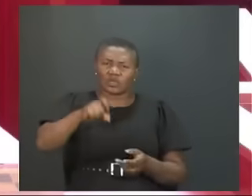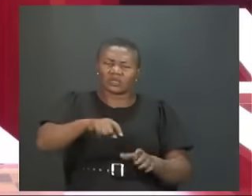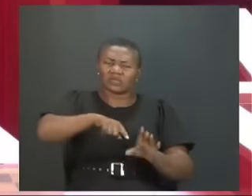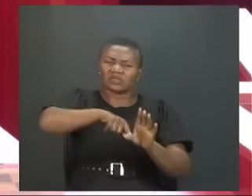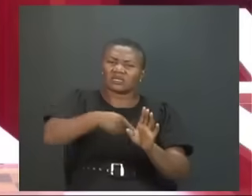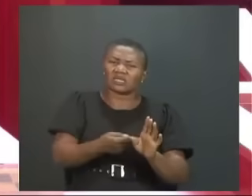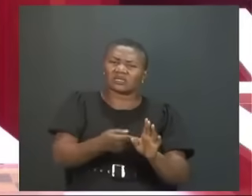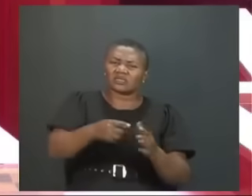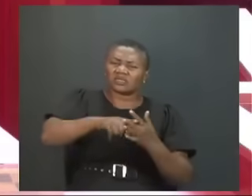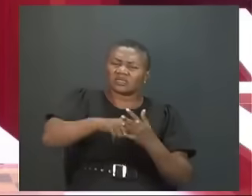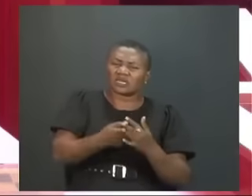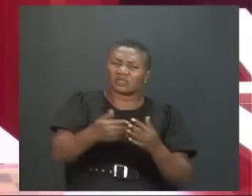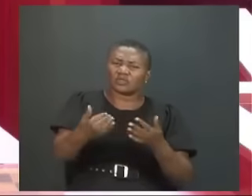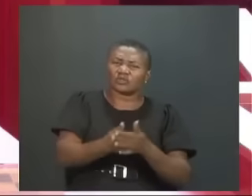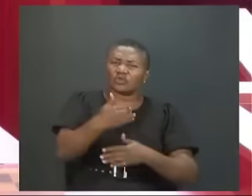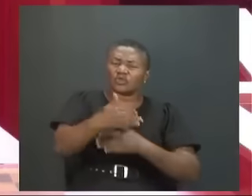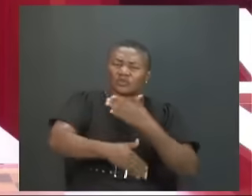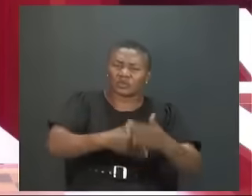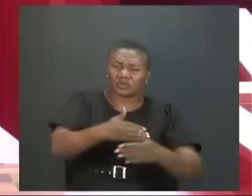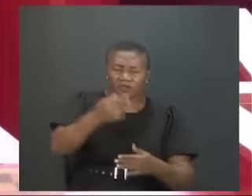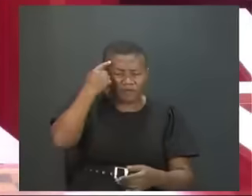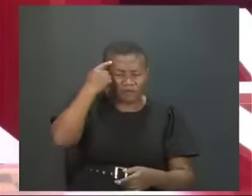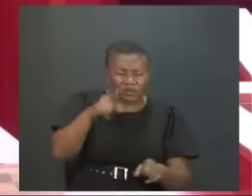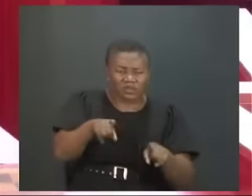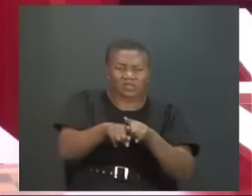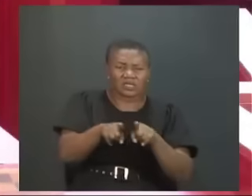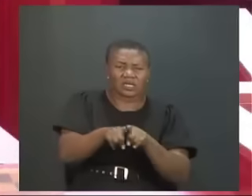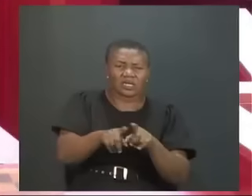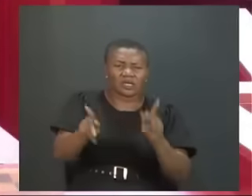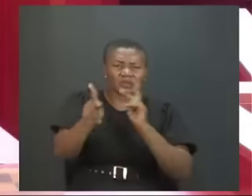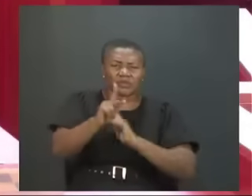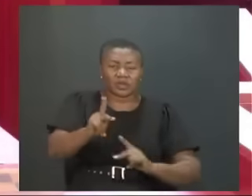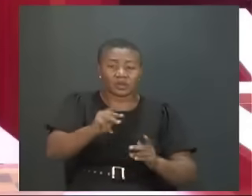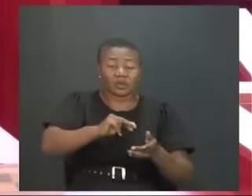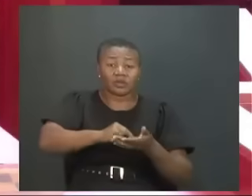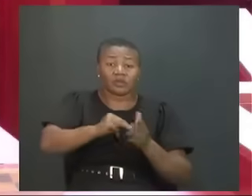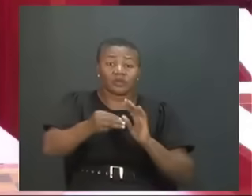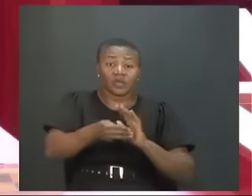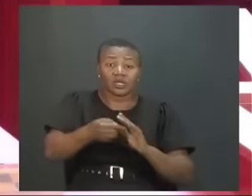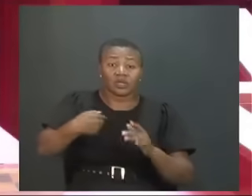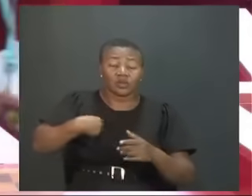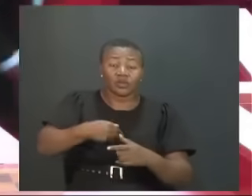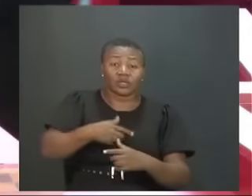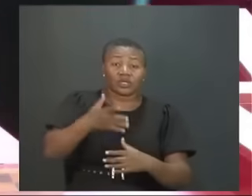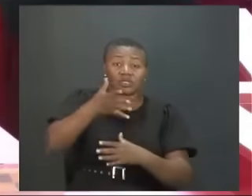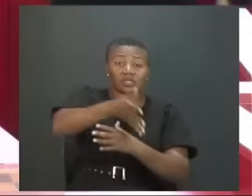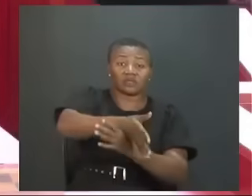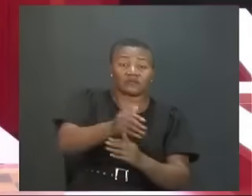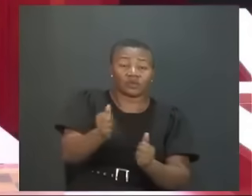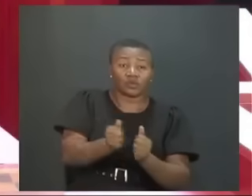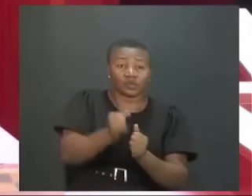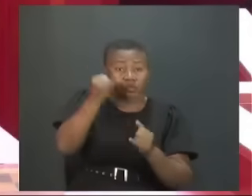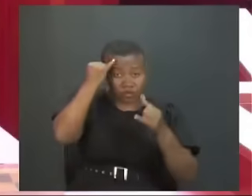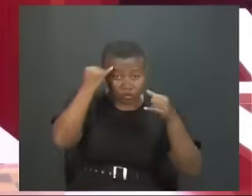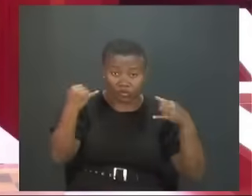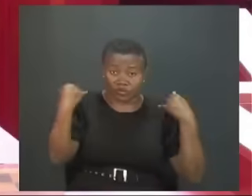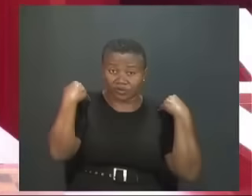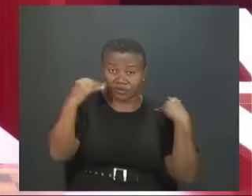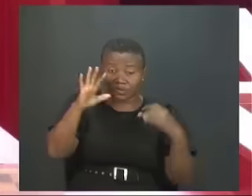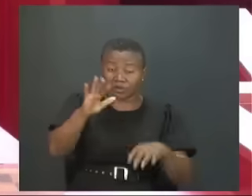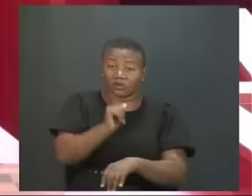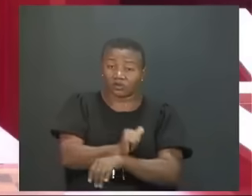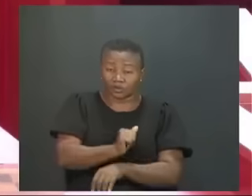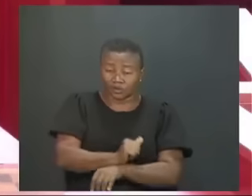otherwise of the same people. That will interfere in the work of the judiciary, because their main